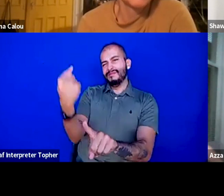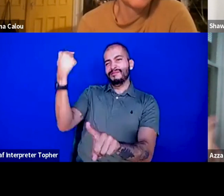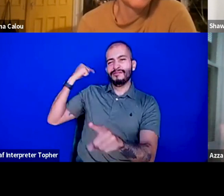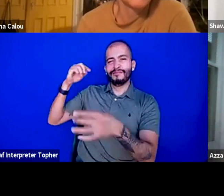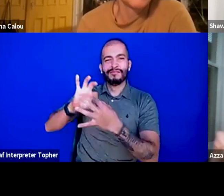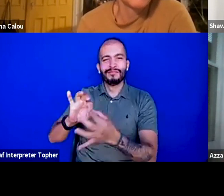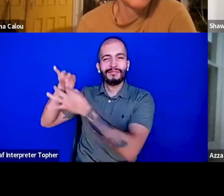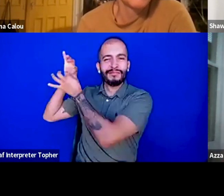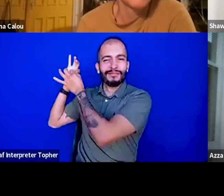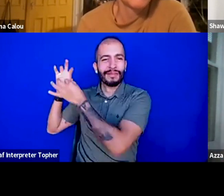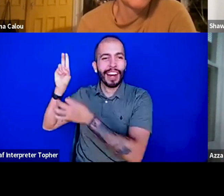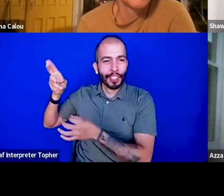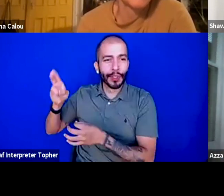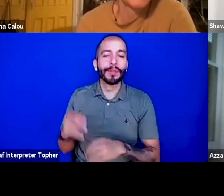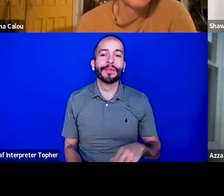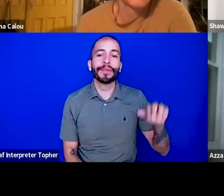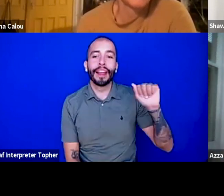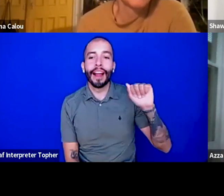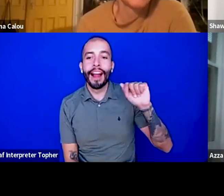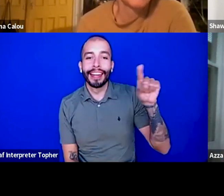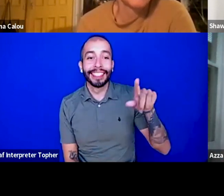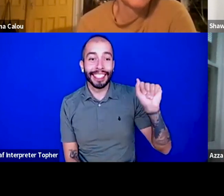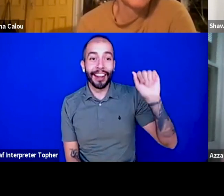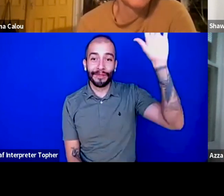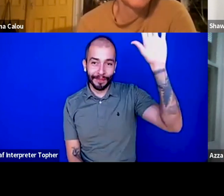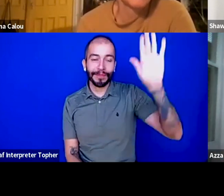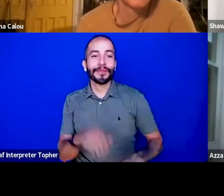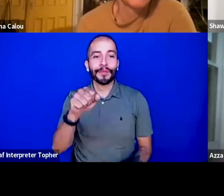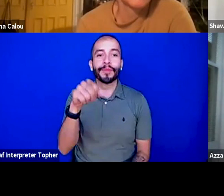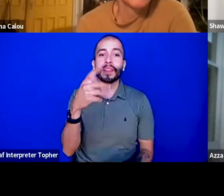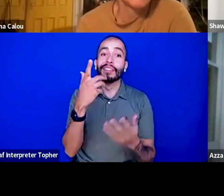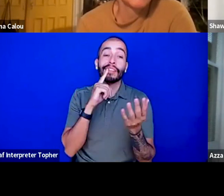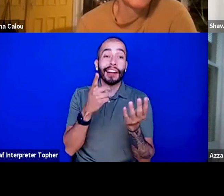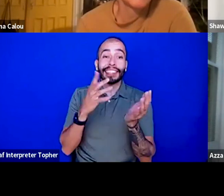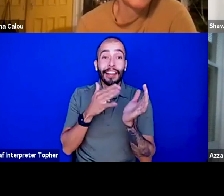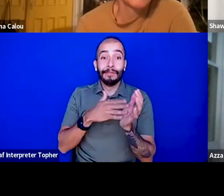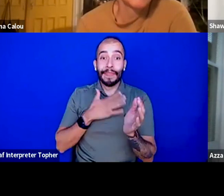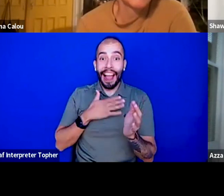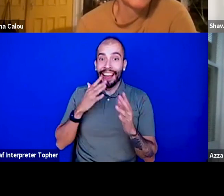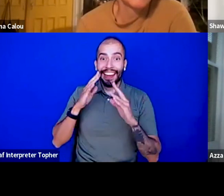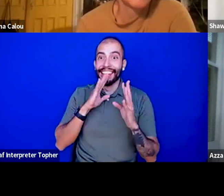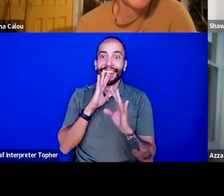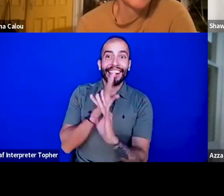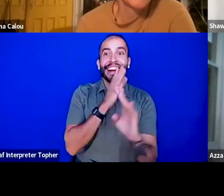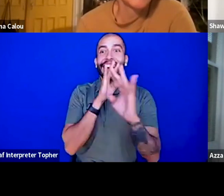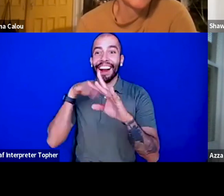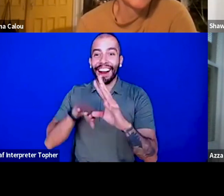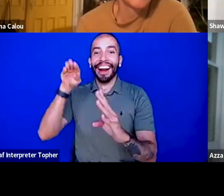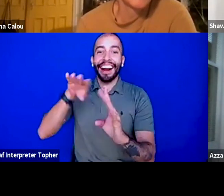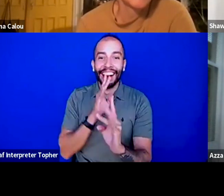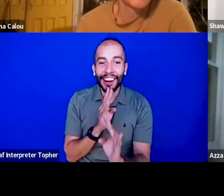so please feel free to let me know if I'm going quickly for interpretation and just for access reasons. I appreciate